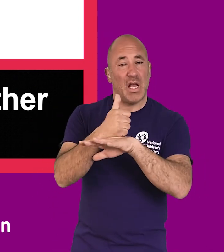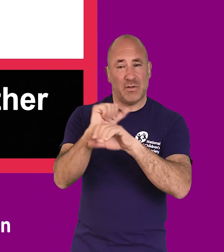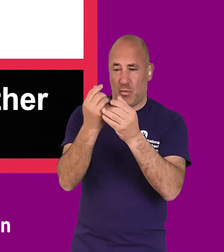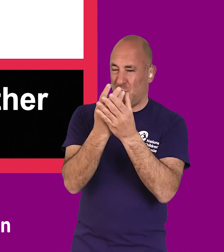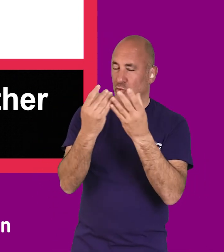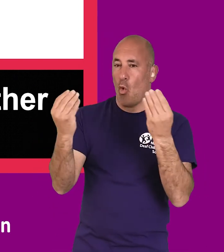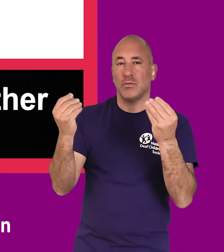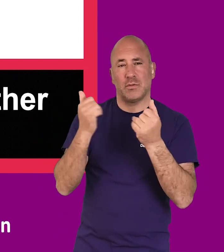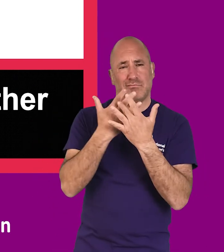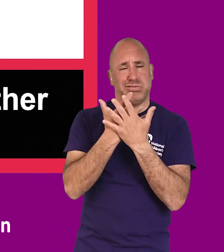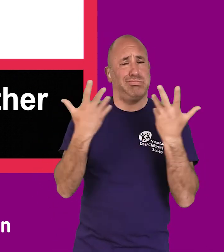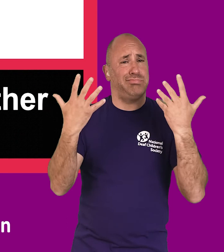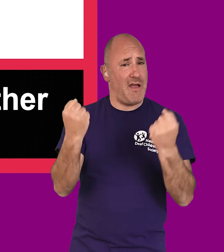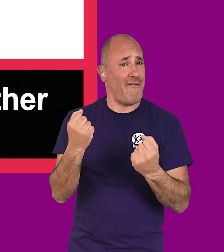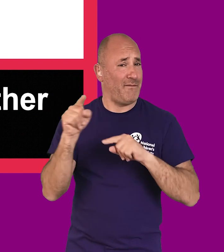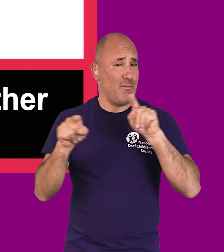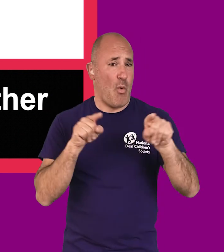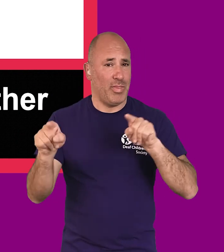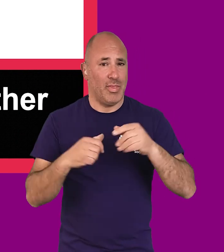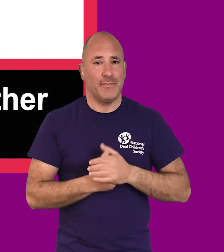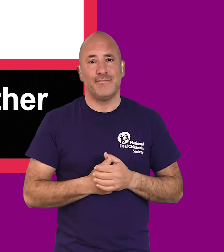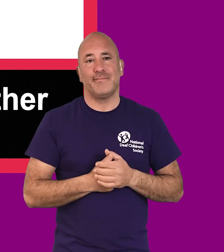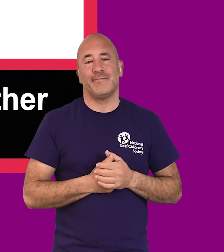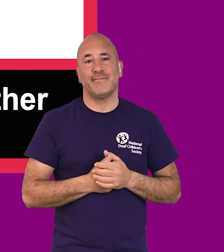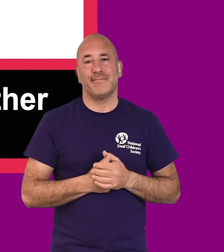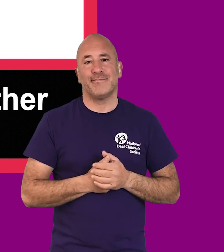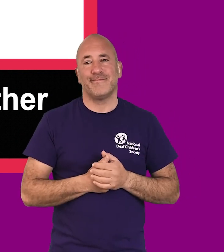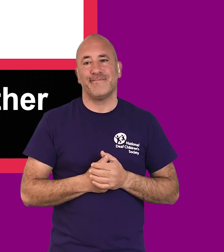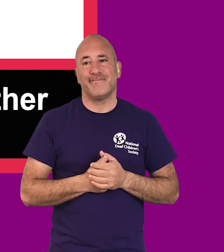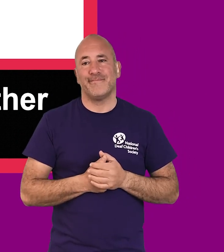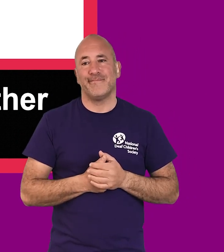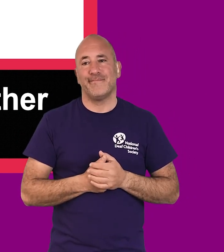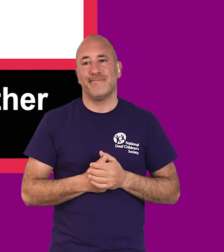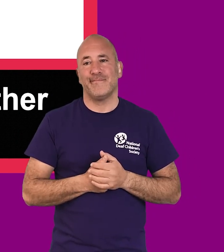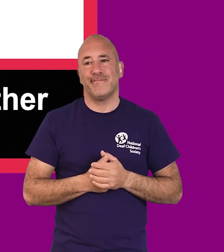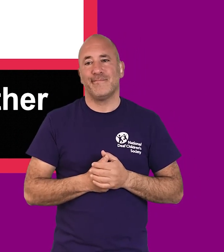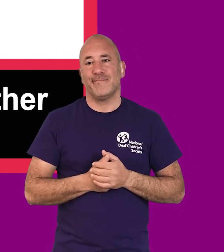the Education Training Foundation has a lot of resources too.